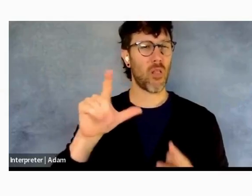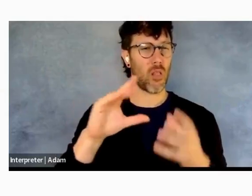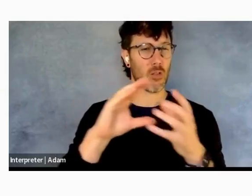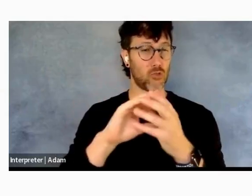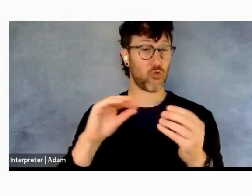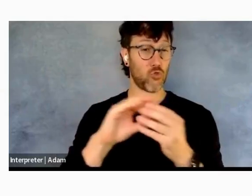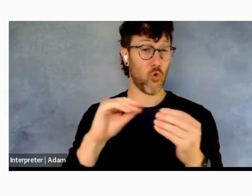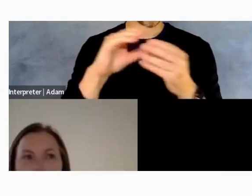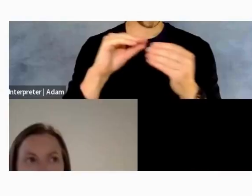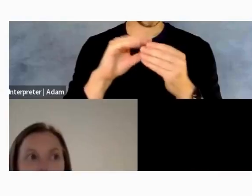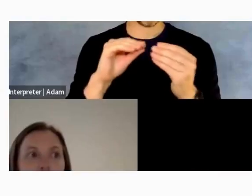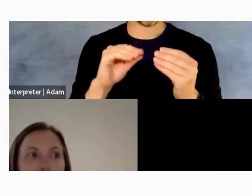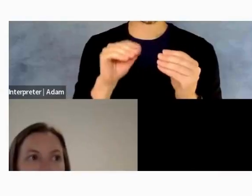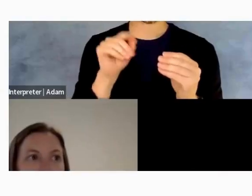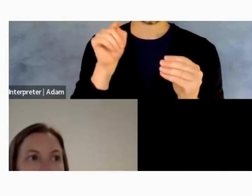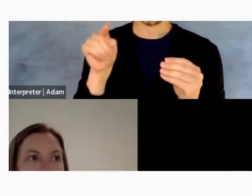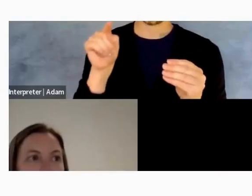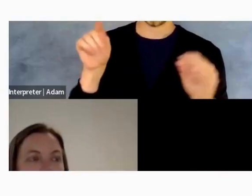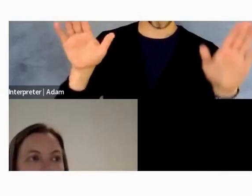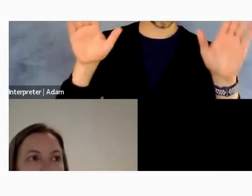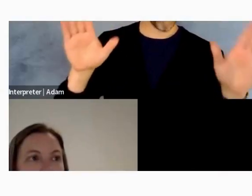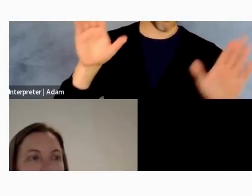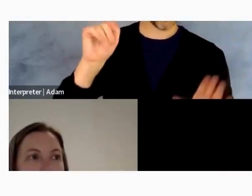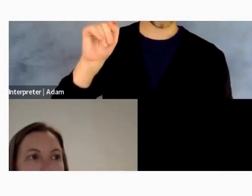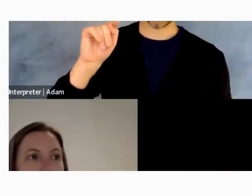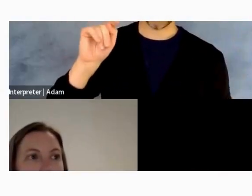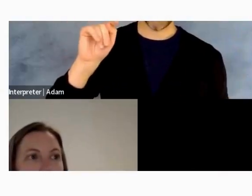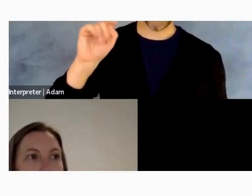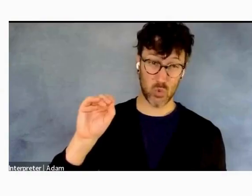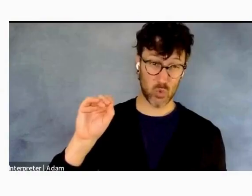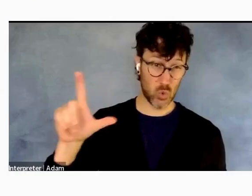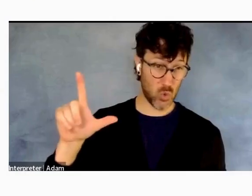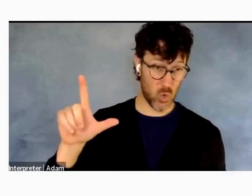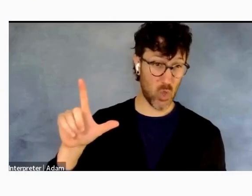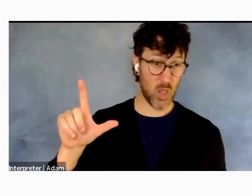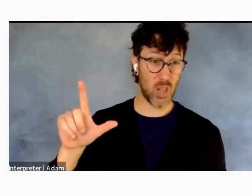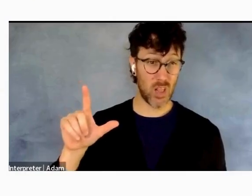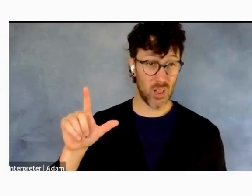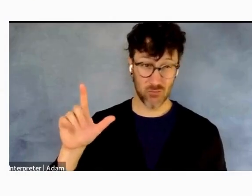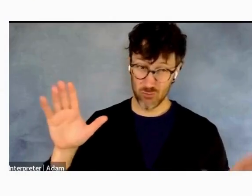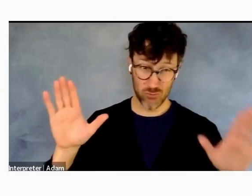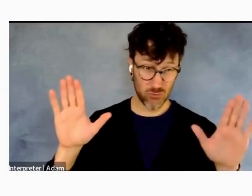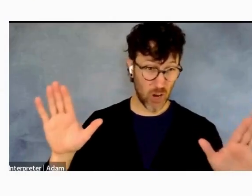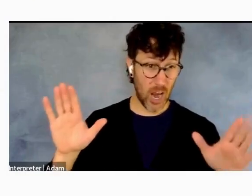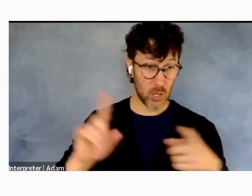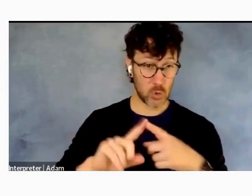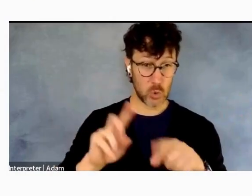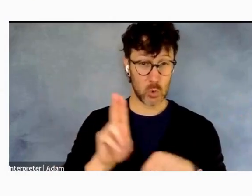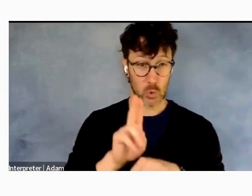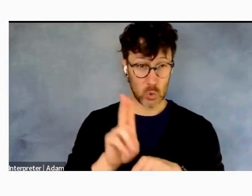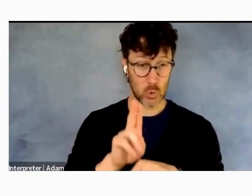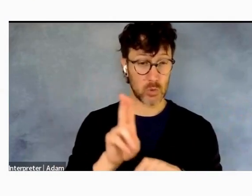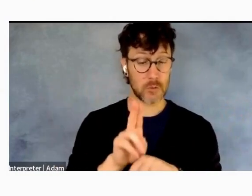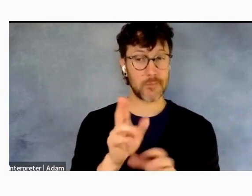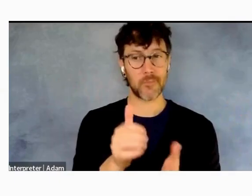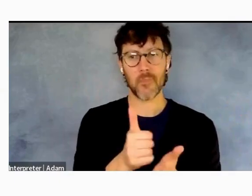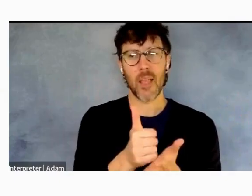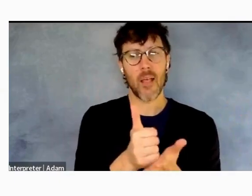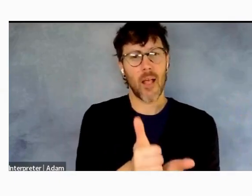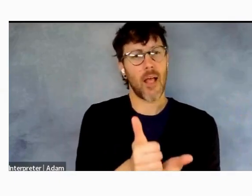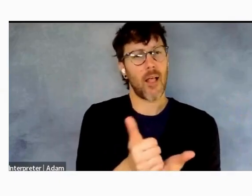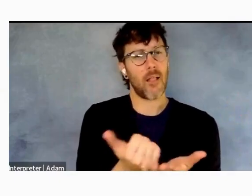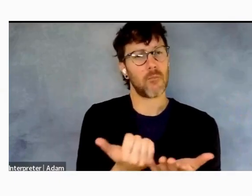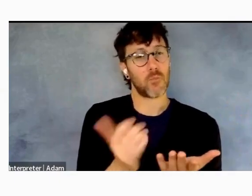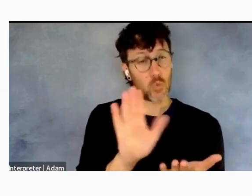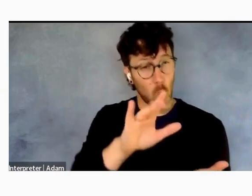is really a great tool to have in your toolbox. It really helps teach your child about